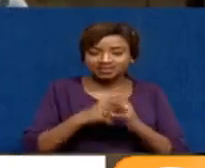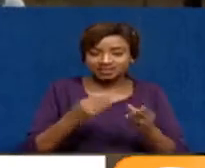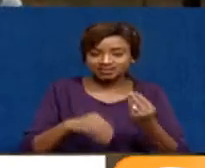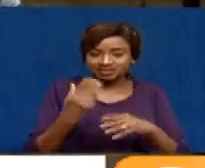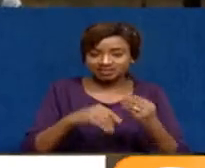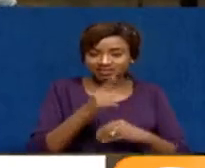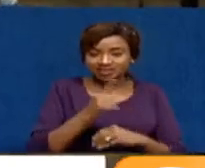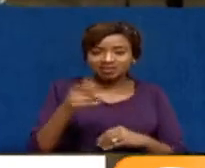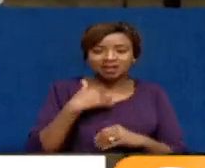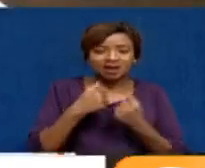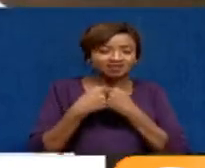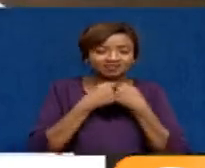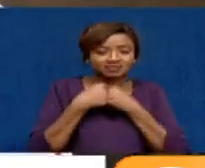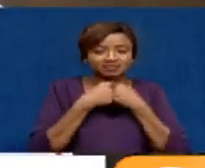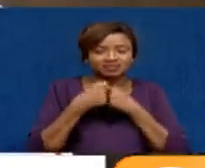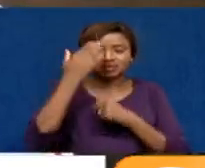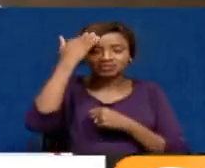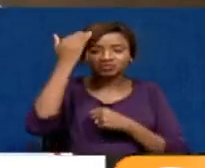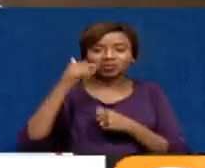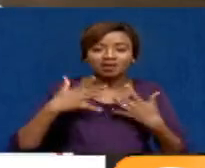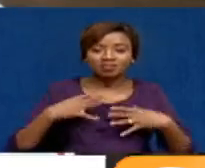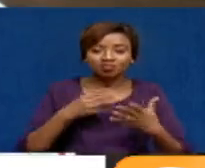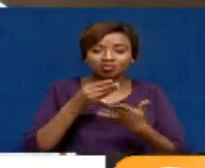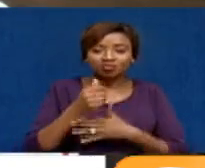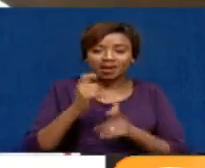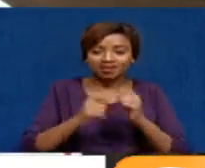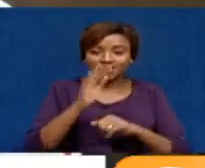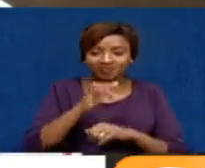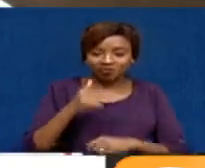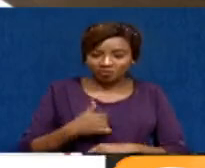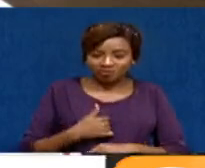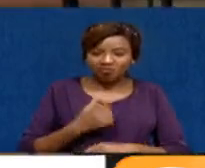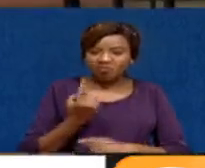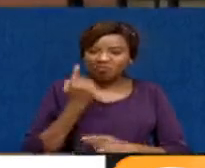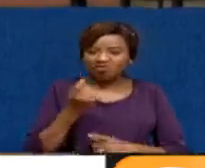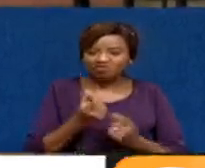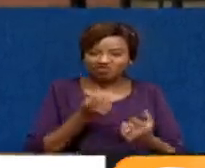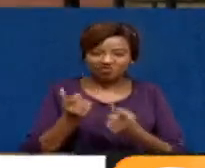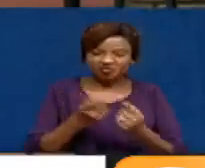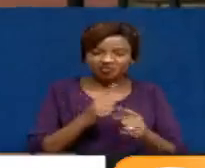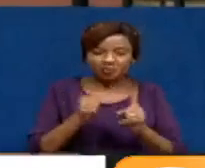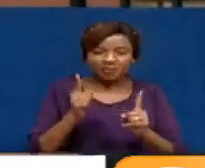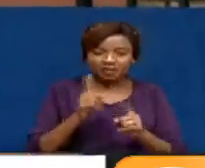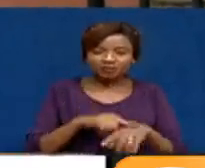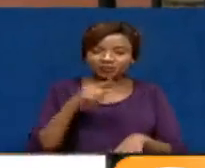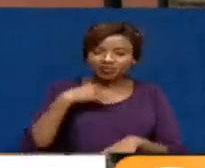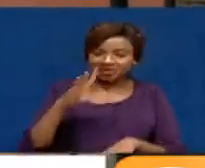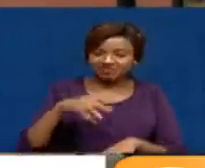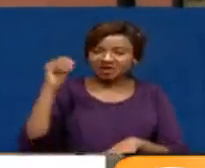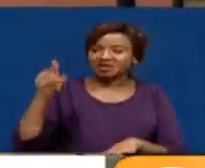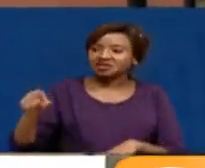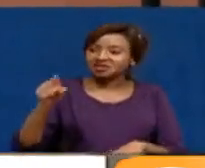changamoto. Kwa sababu wale watu walikuwa nanunua maziwa kutoka kwangu ni watu wa chache. But sasa nilipopata huyu Clio